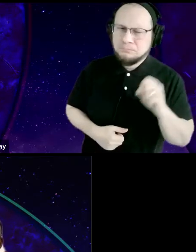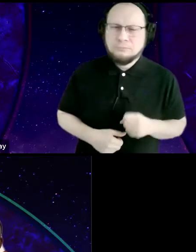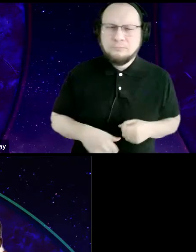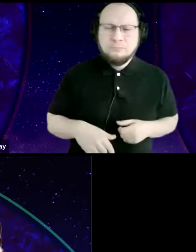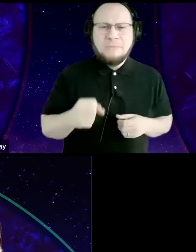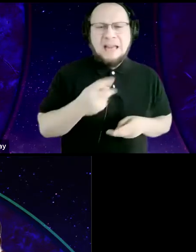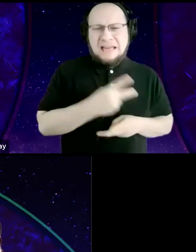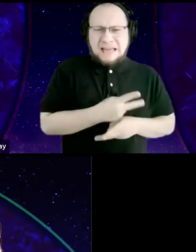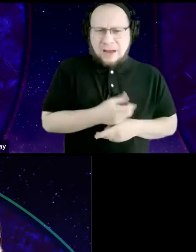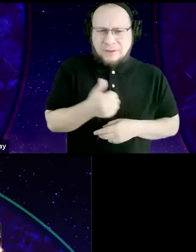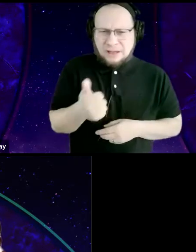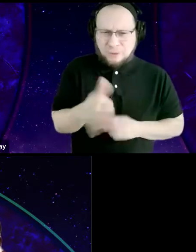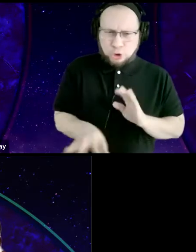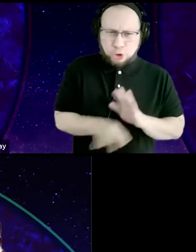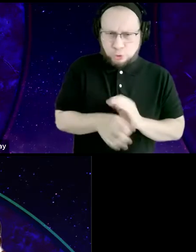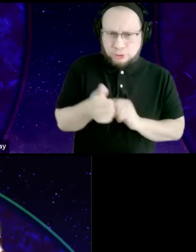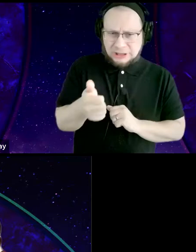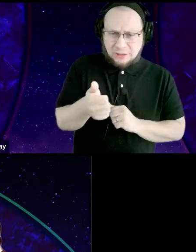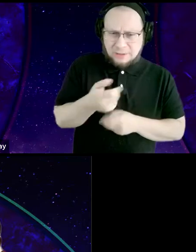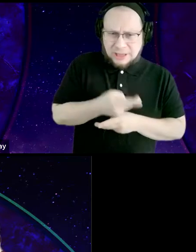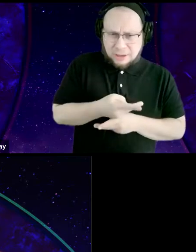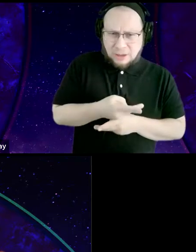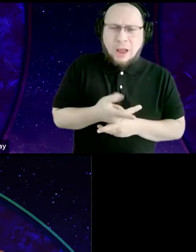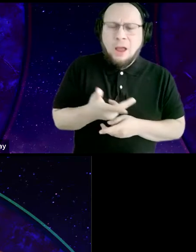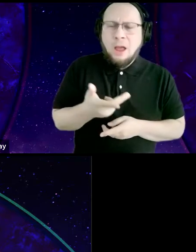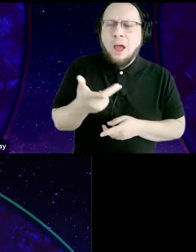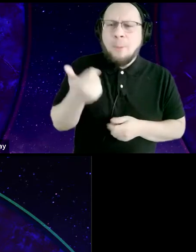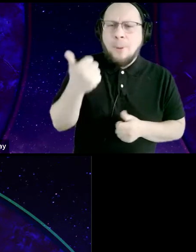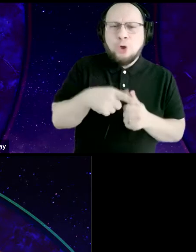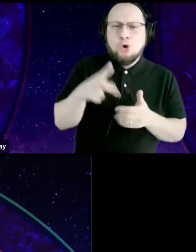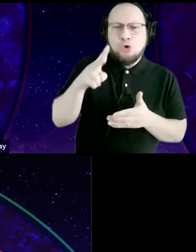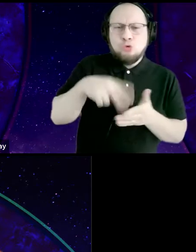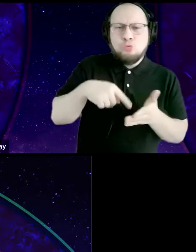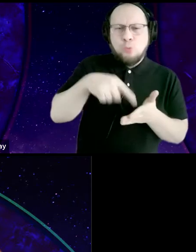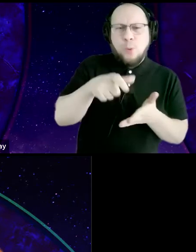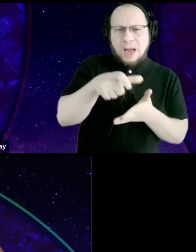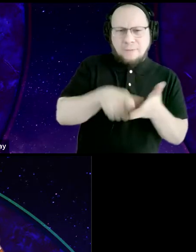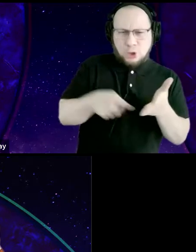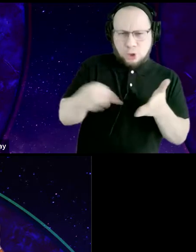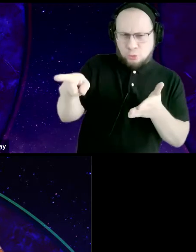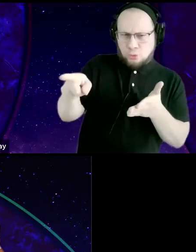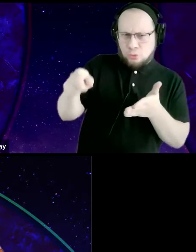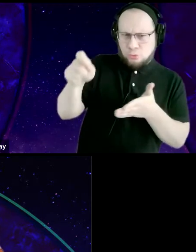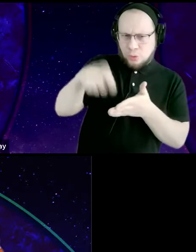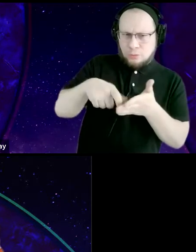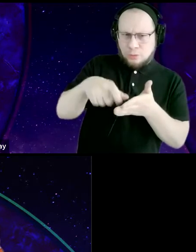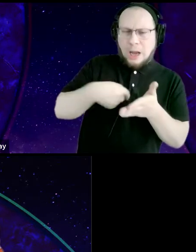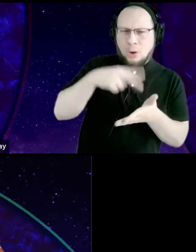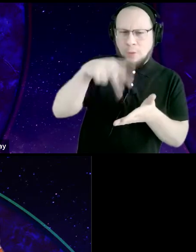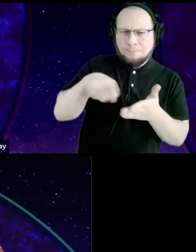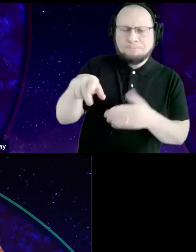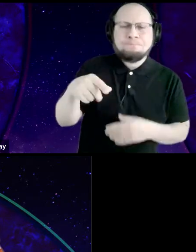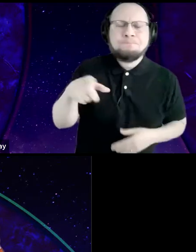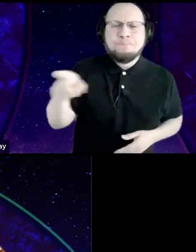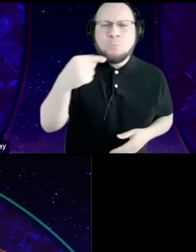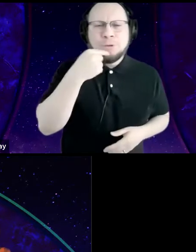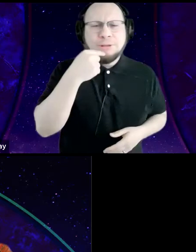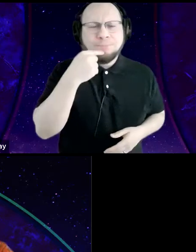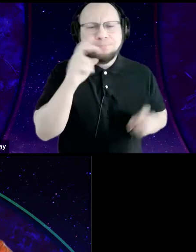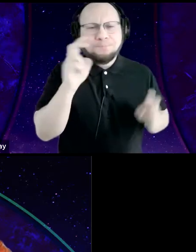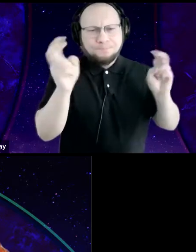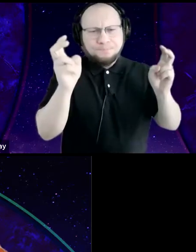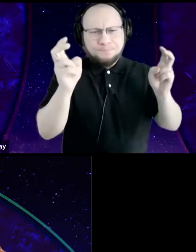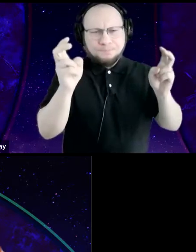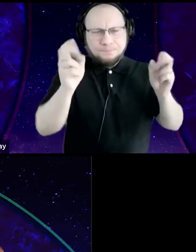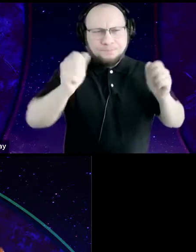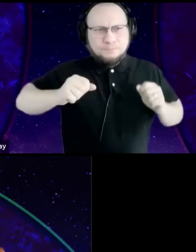choosing yourself, I was reading an interview that you did for American Theater Magazine, and something that you said in that I always